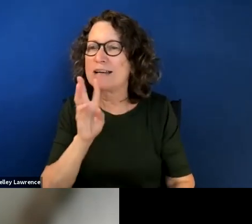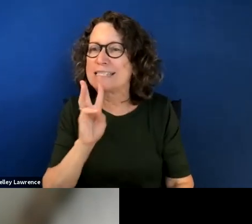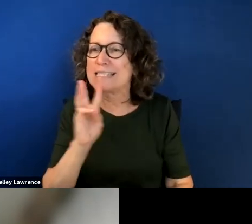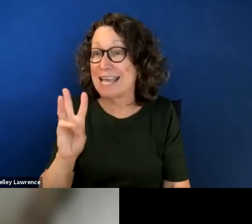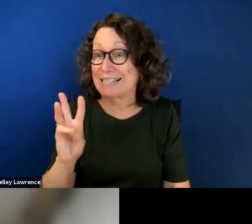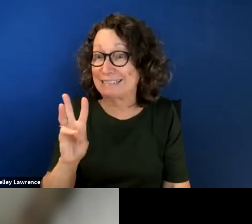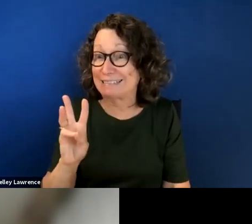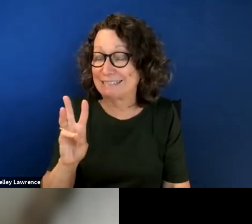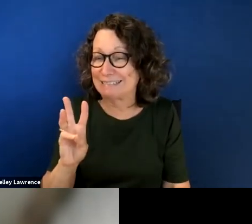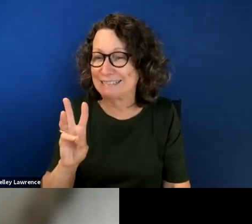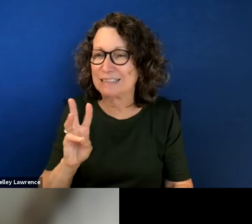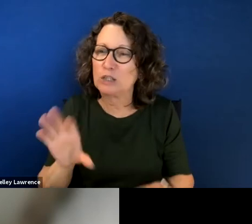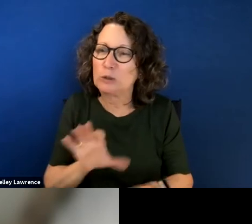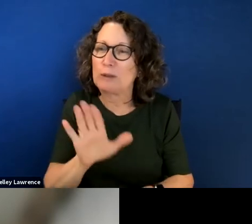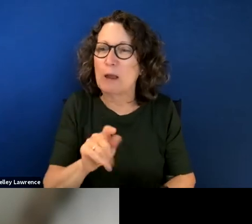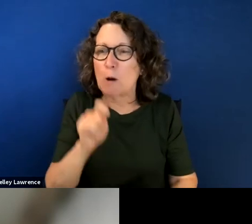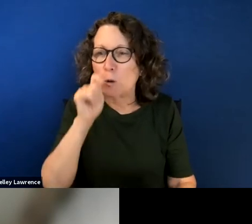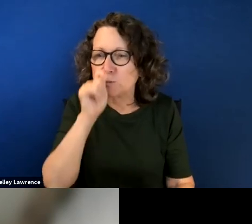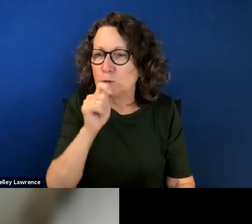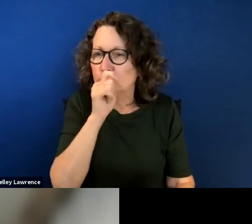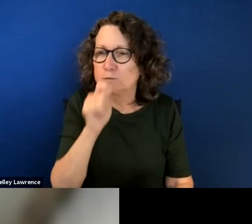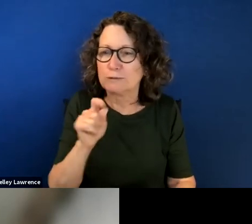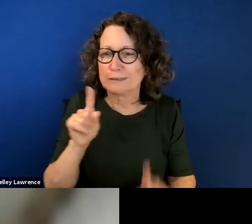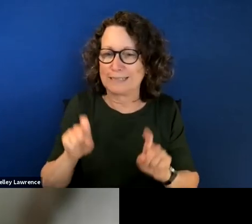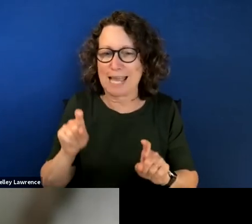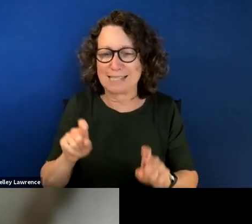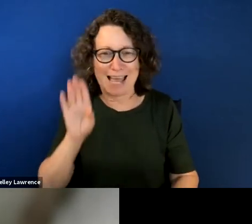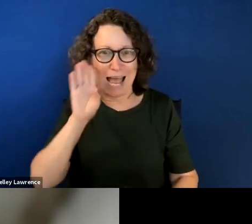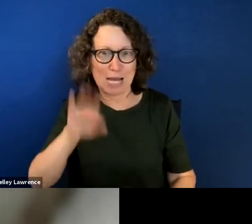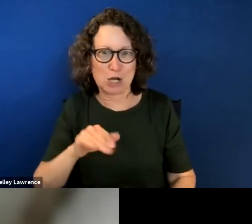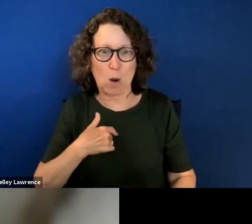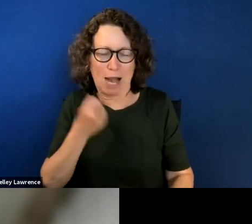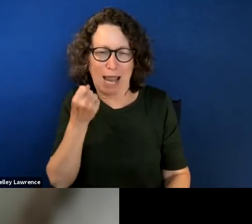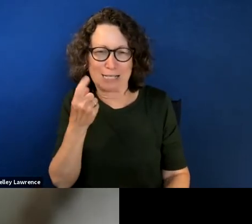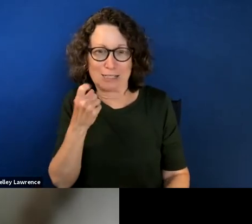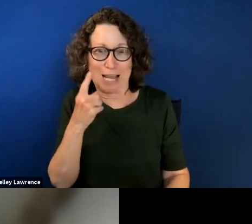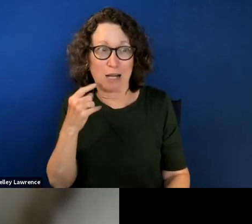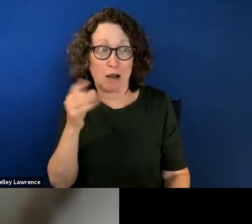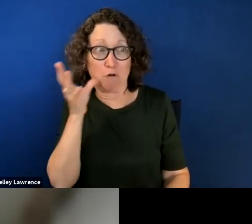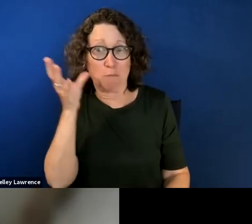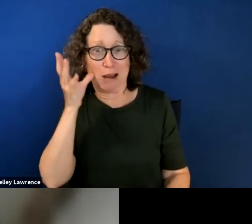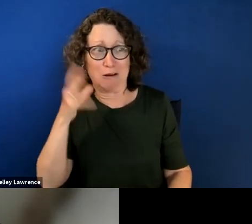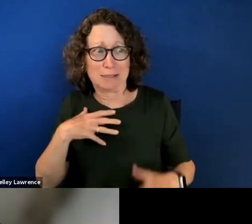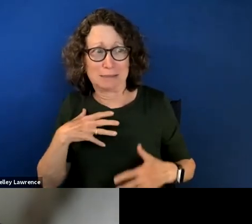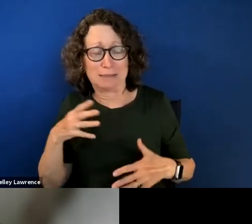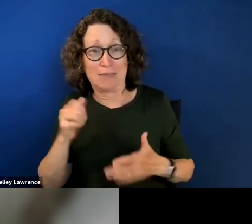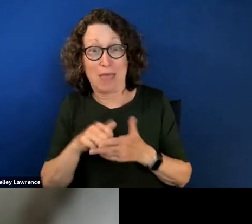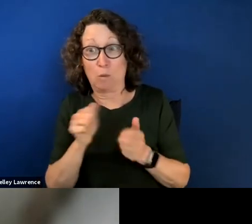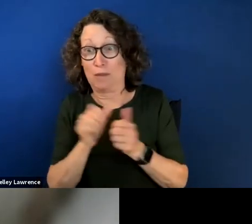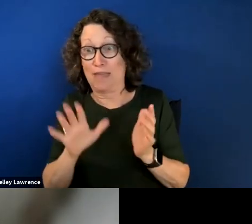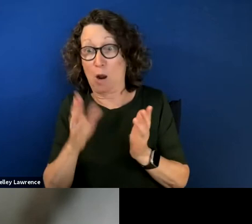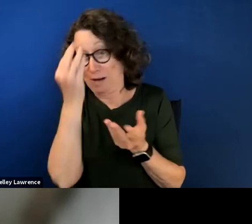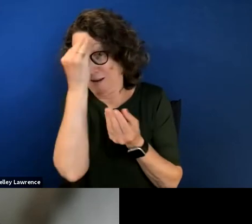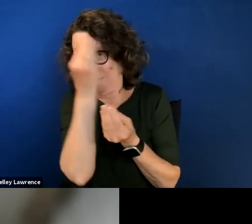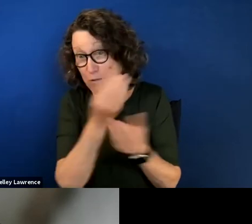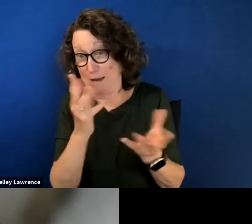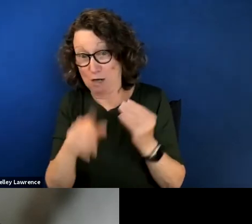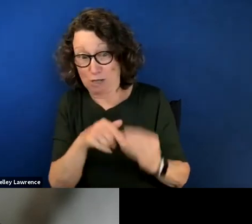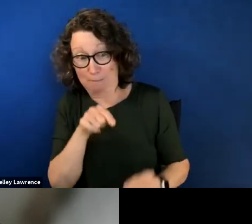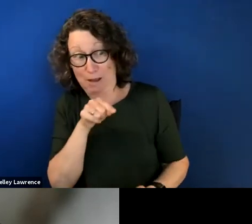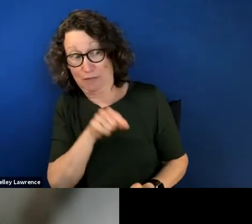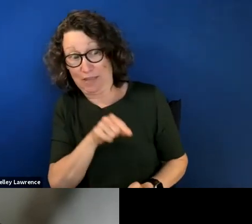six-year-olds conducting their own self swabs. I know, and I can understand for parents that without the information on